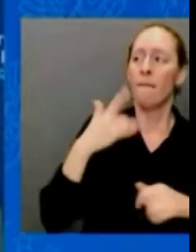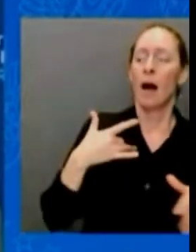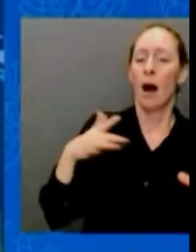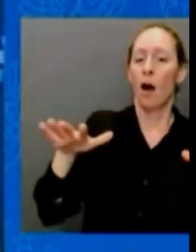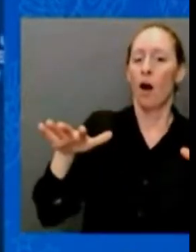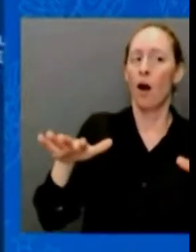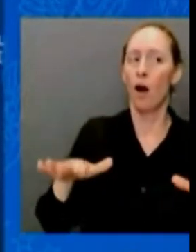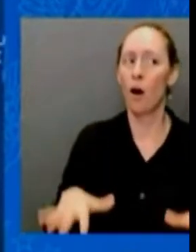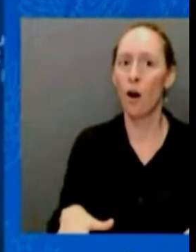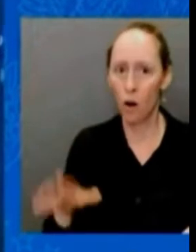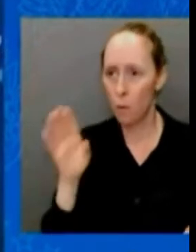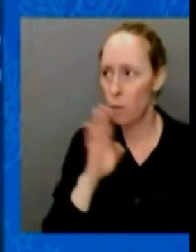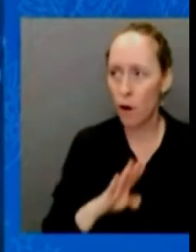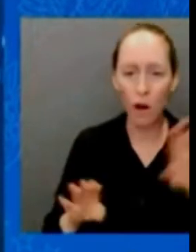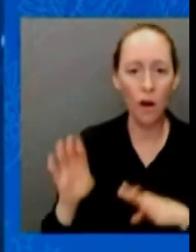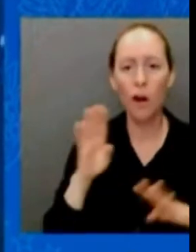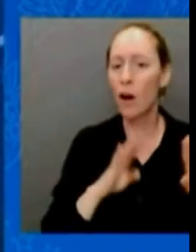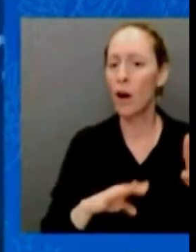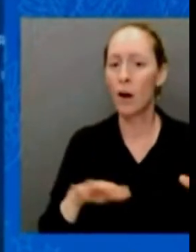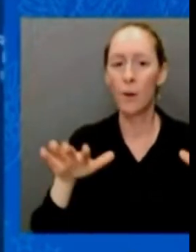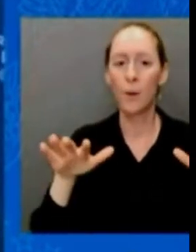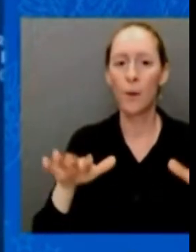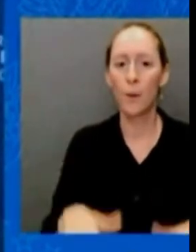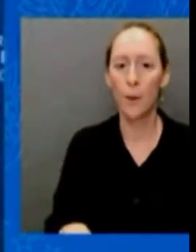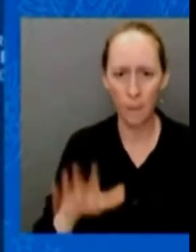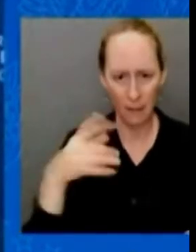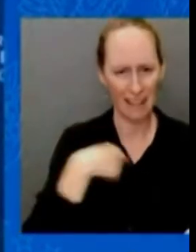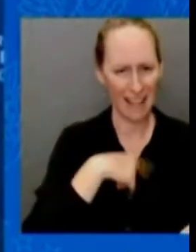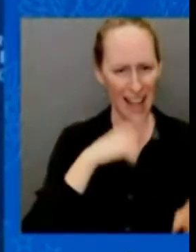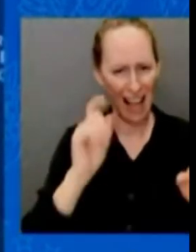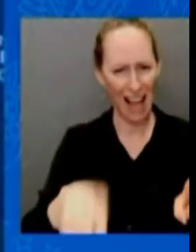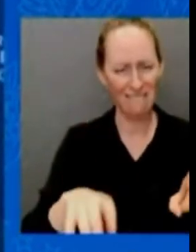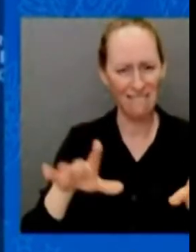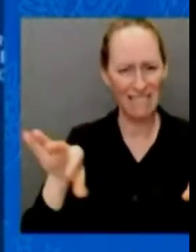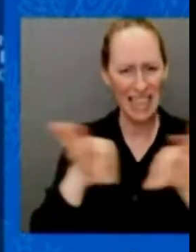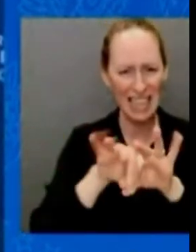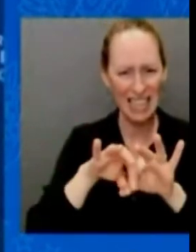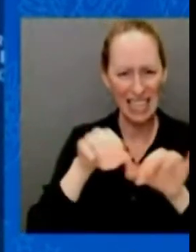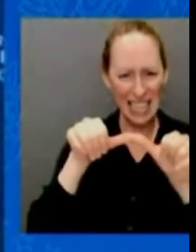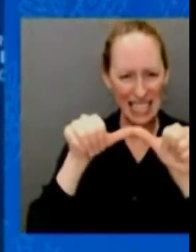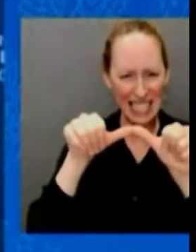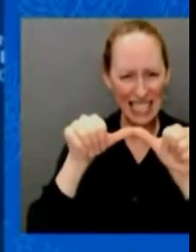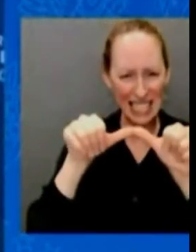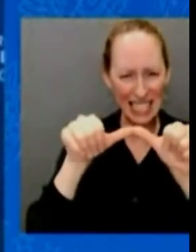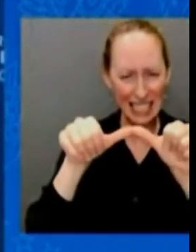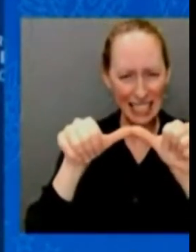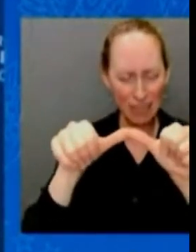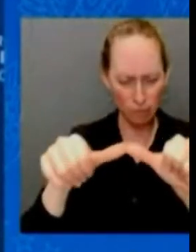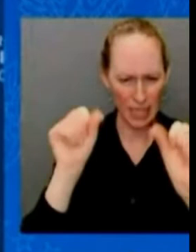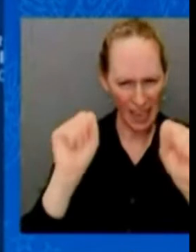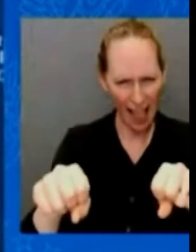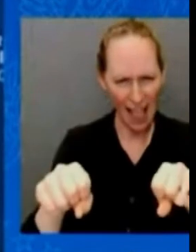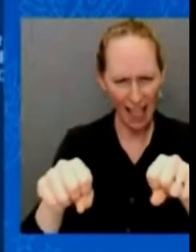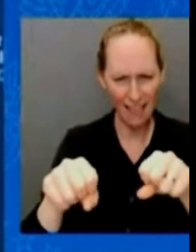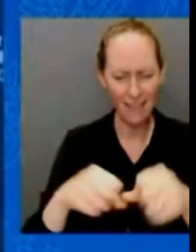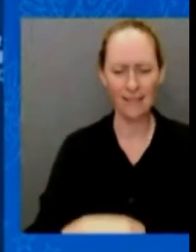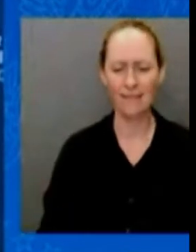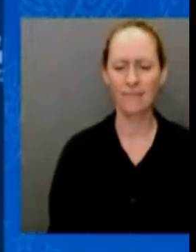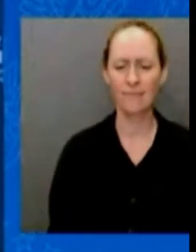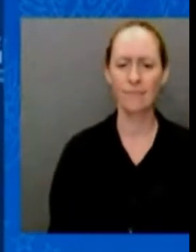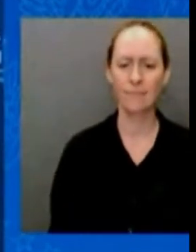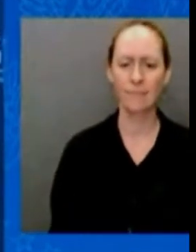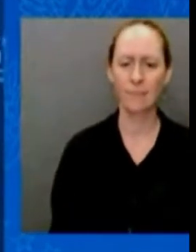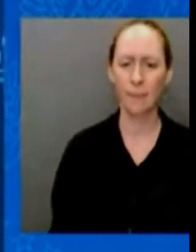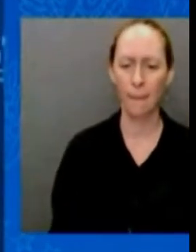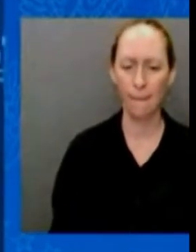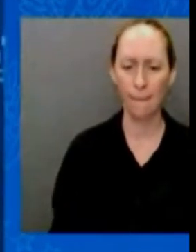just have to keep it going. And I know we can. We just have to remember, for God's sake, who we are. We are